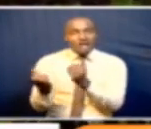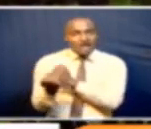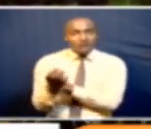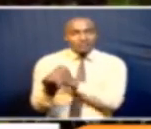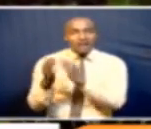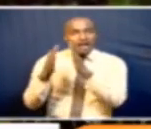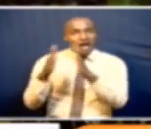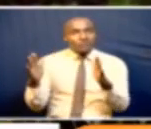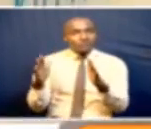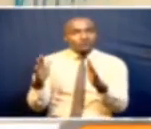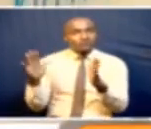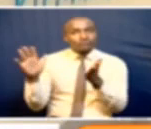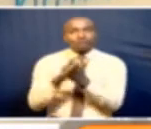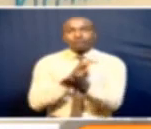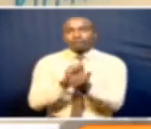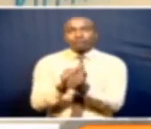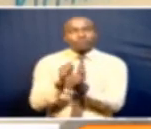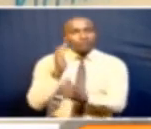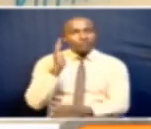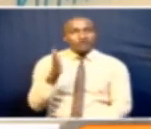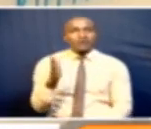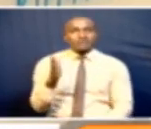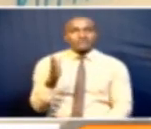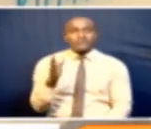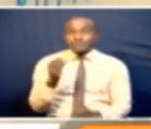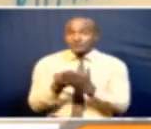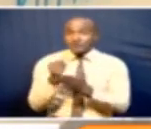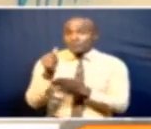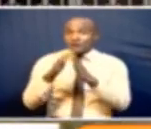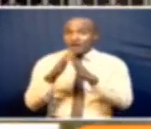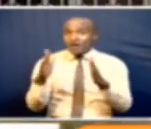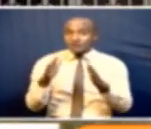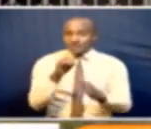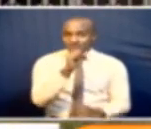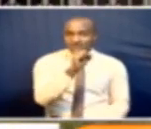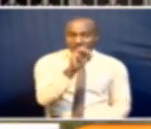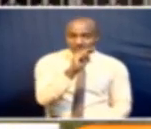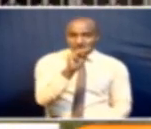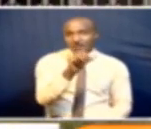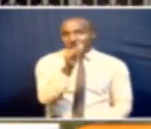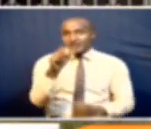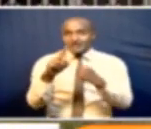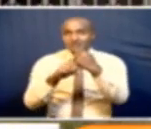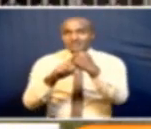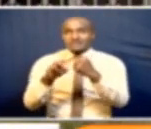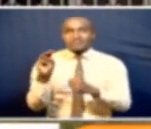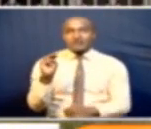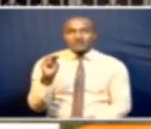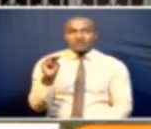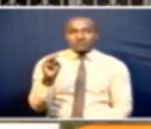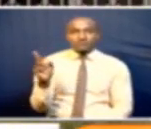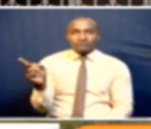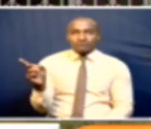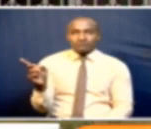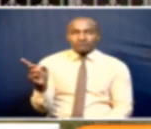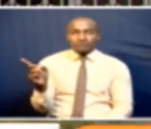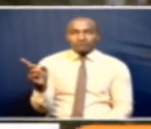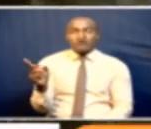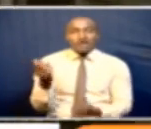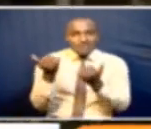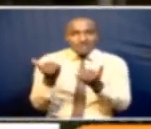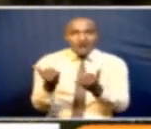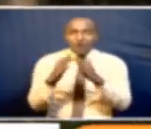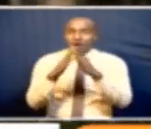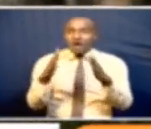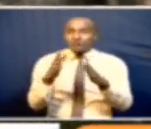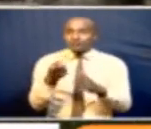is no longer going to be there. Walinunua nyumba zao kati ya milioni 5 hadi 6 miaka kadhaa iliyopita. Thamani ya nyumba hizo sasa